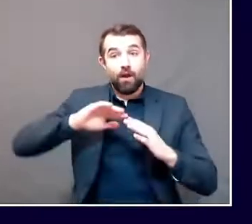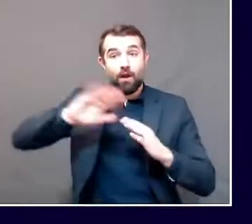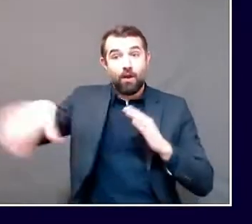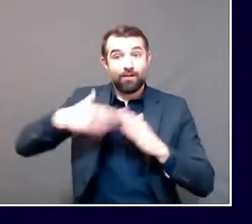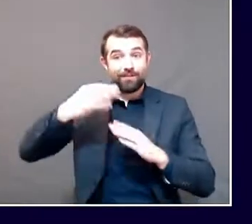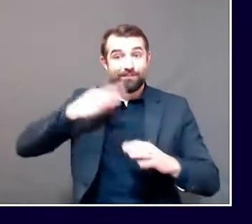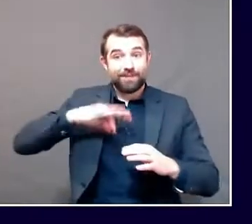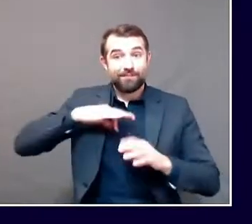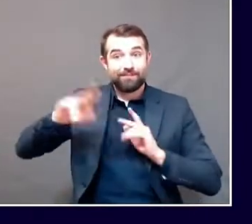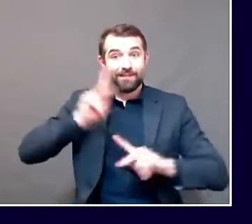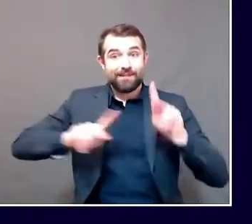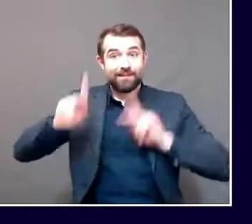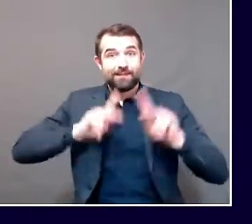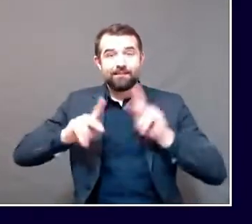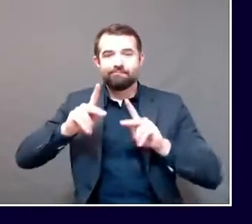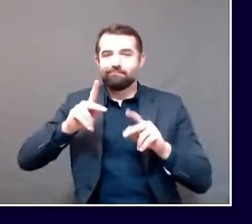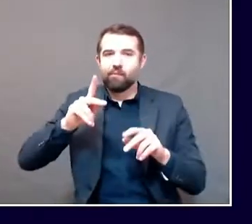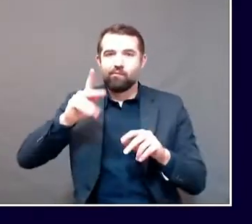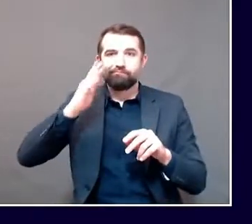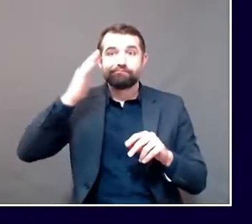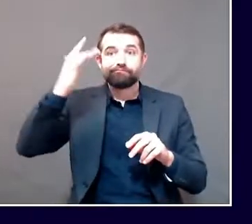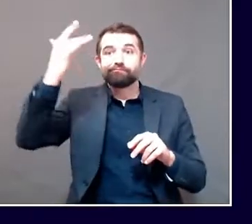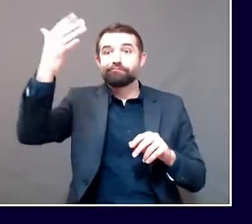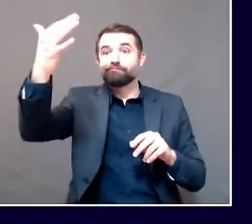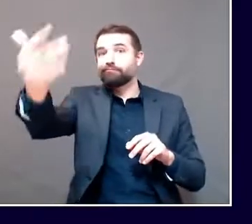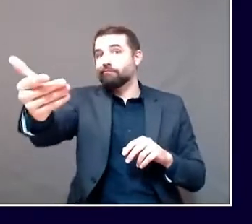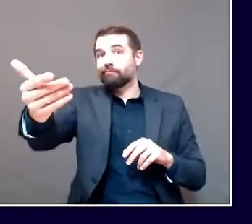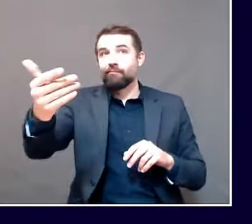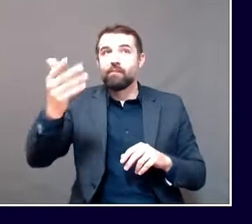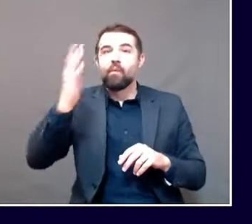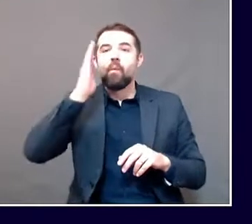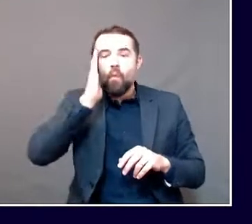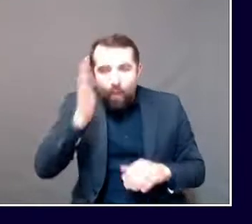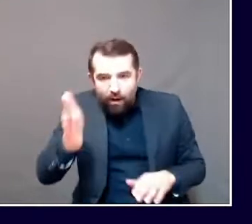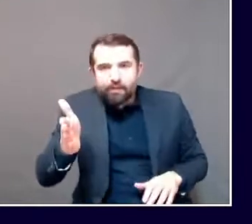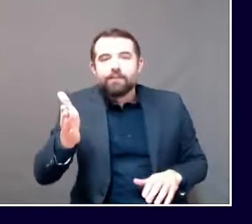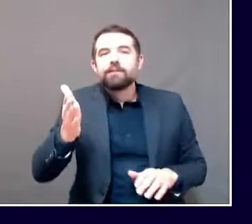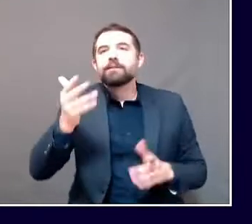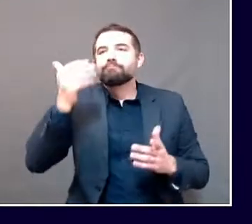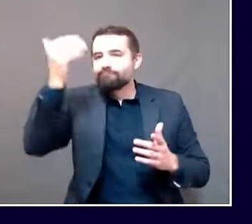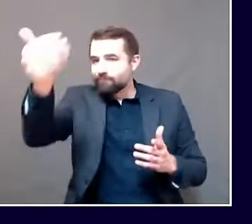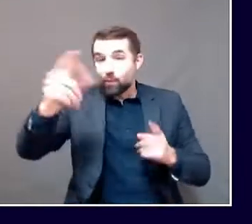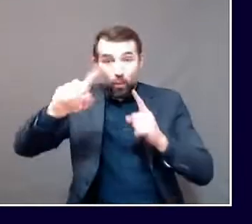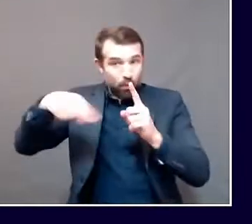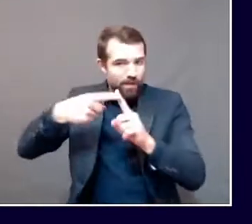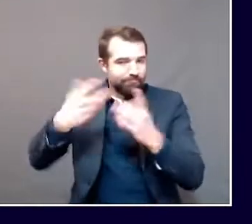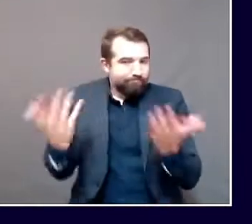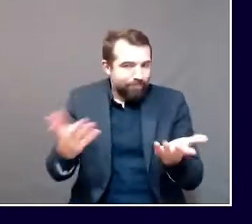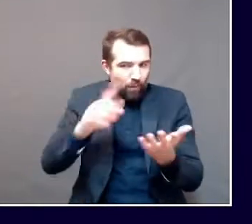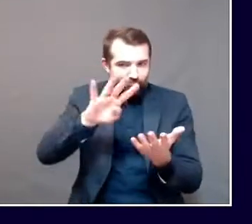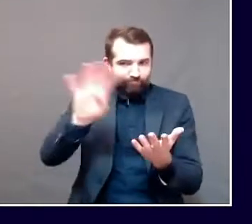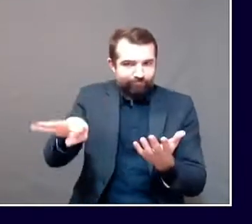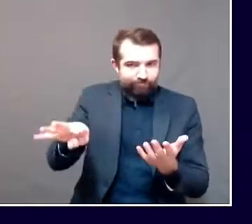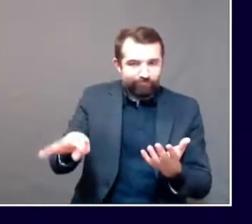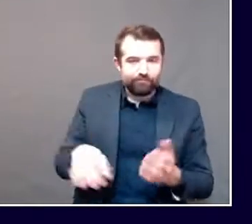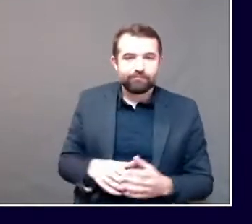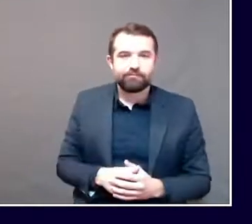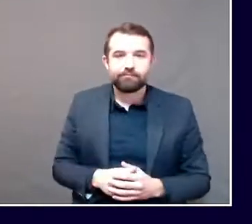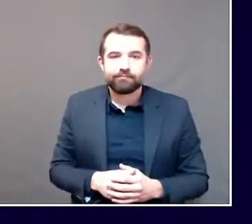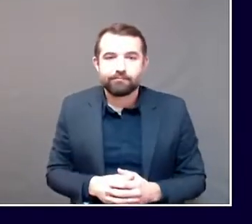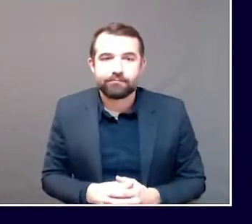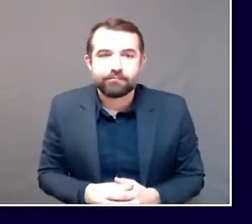to access the vaccine, but right now it is a question of when that is. And when that is governed